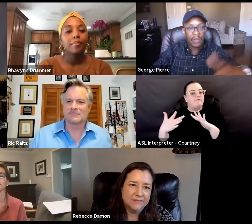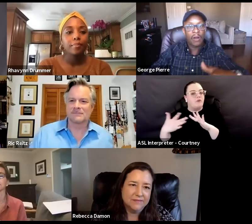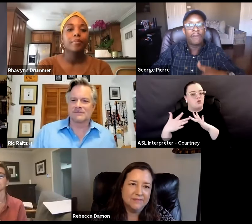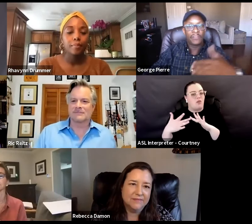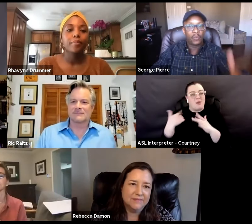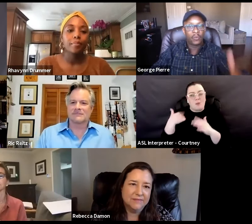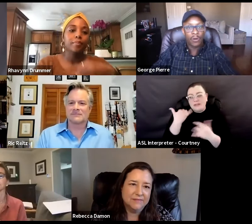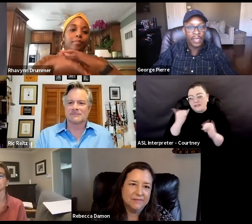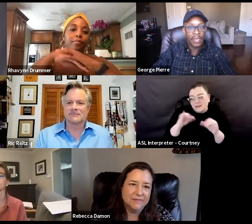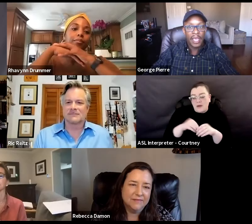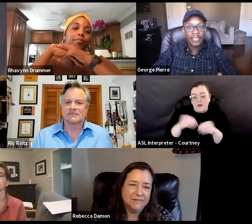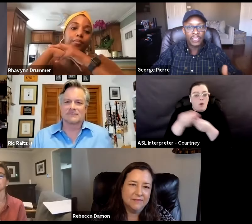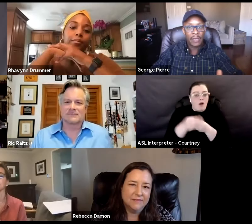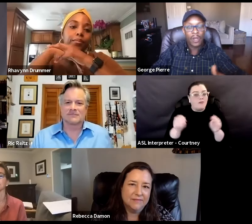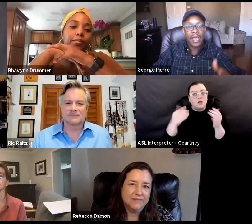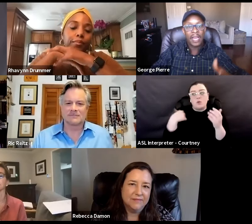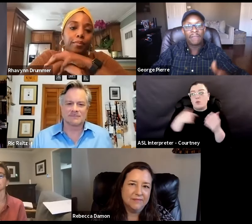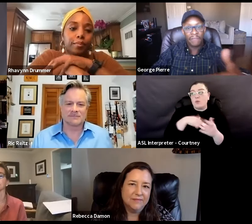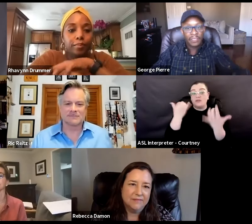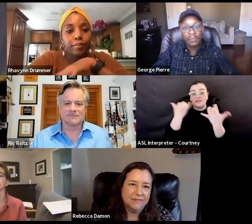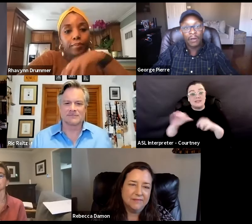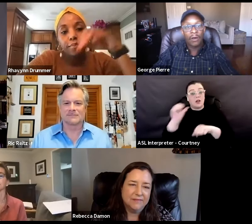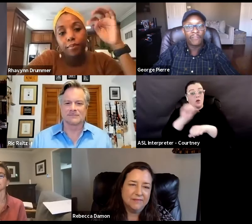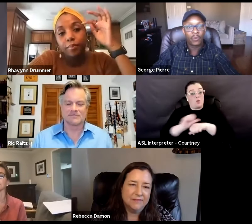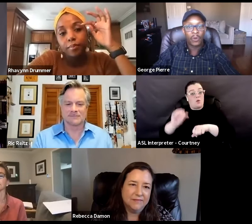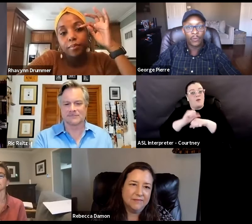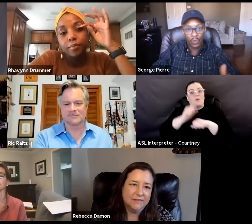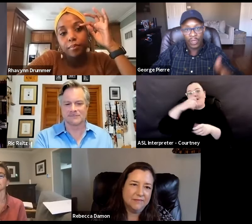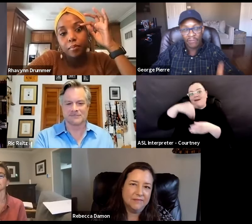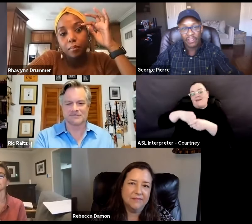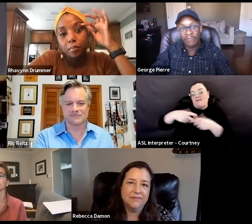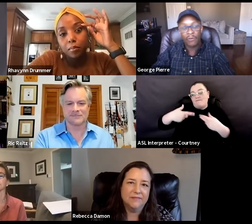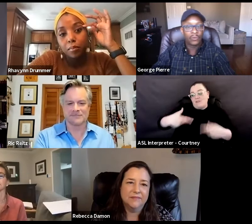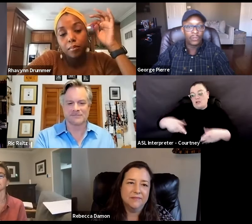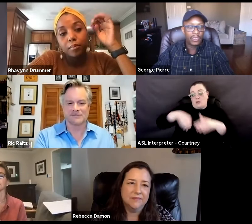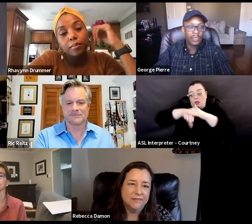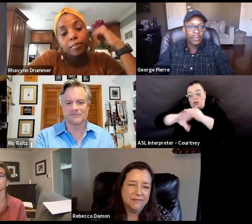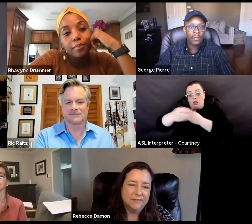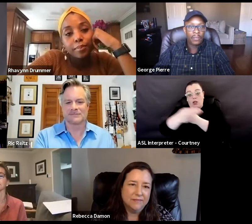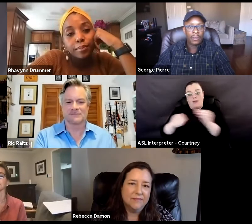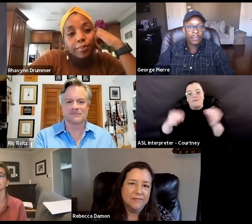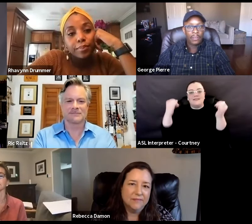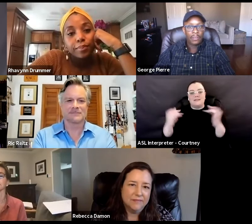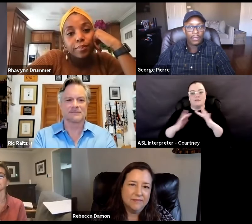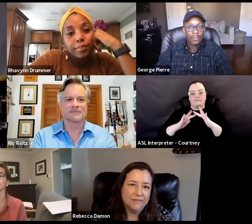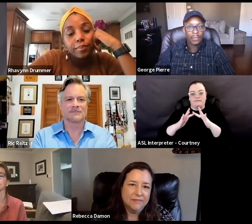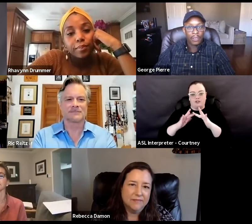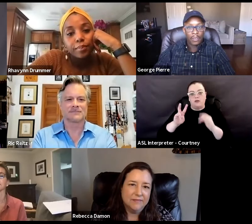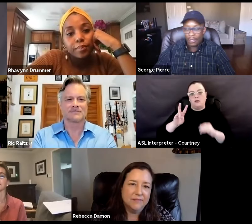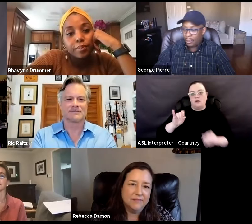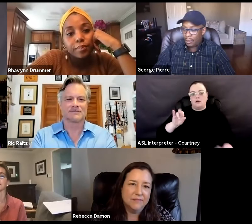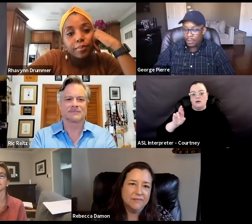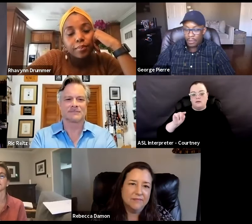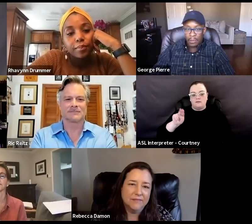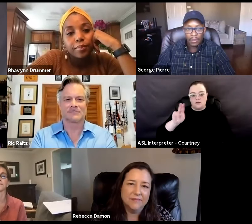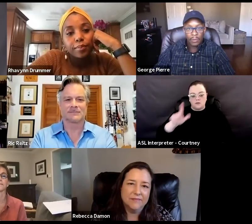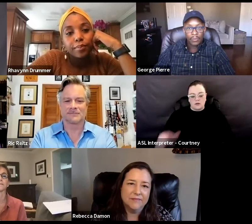still in our office working. It's just that we're not in a physical office working. We're doing everything virtually. Mark, you have something to add to